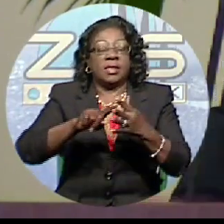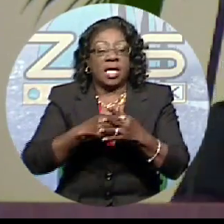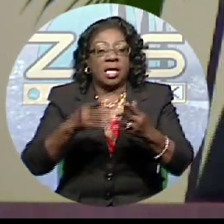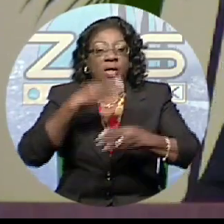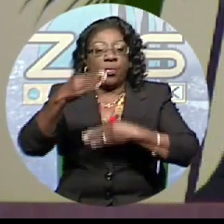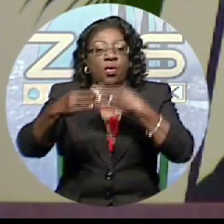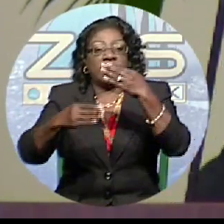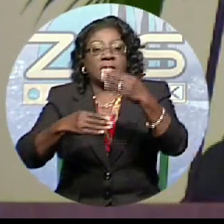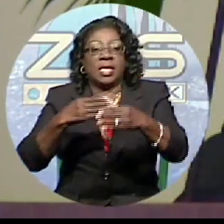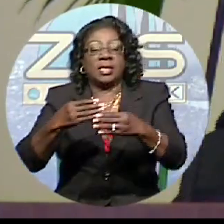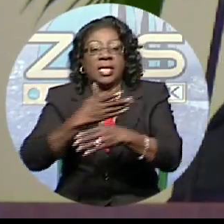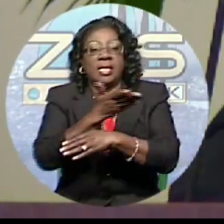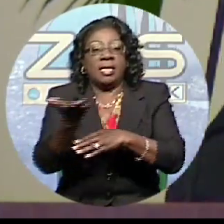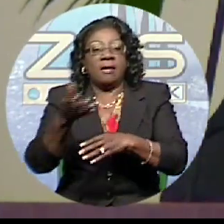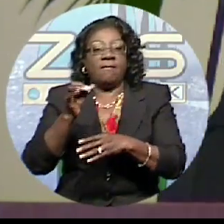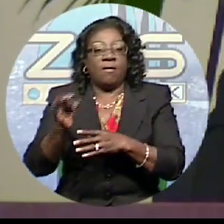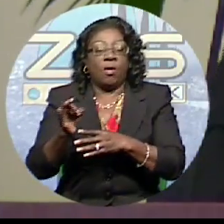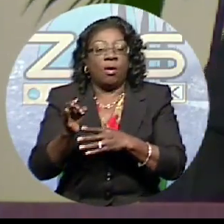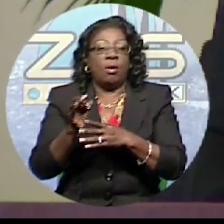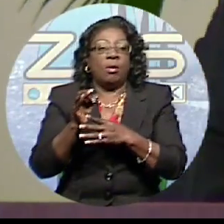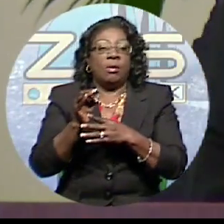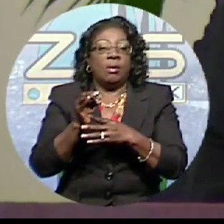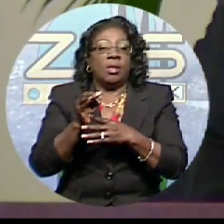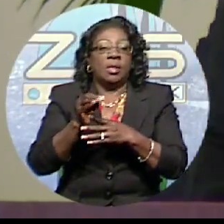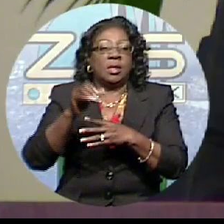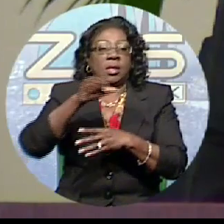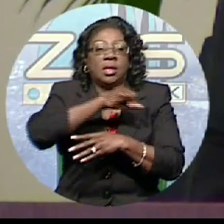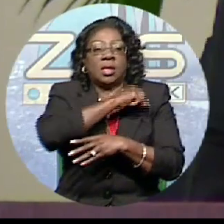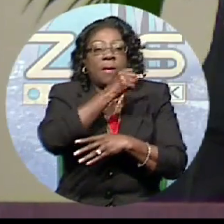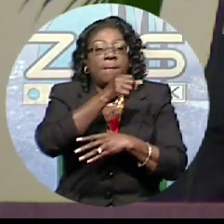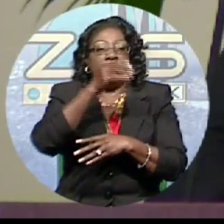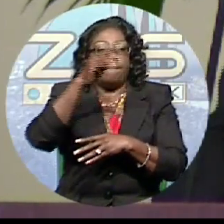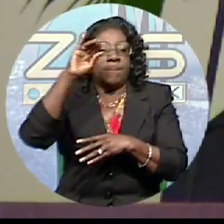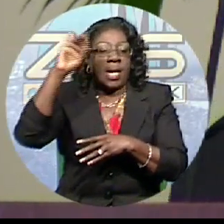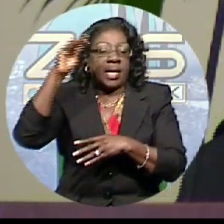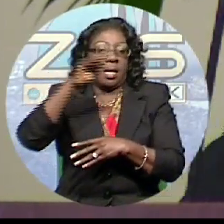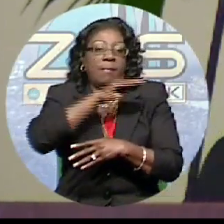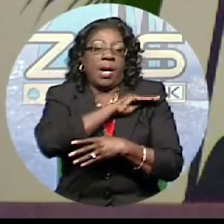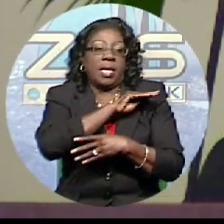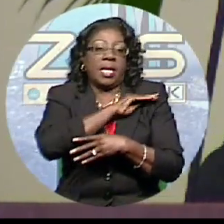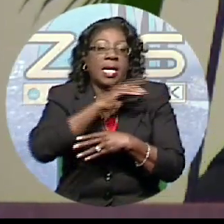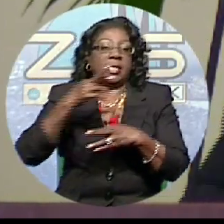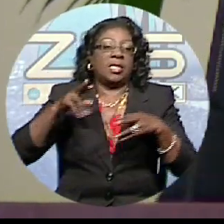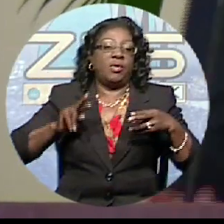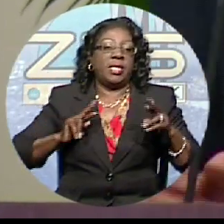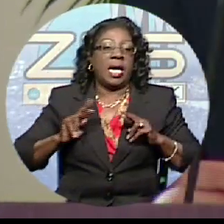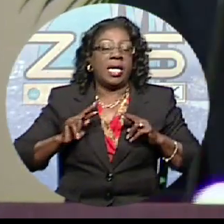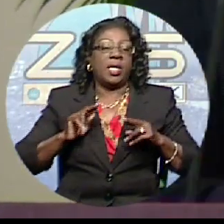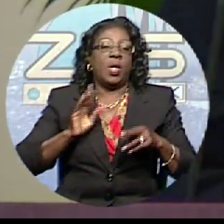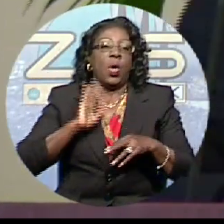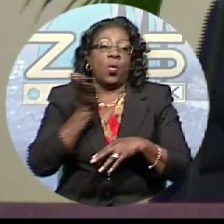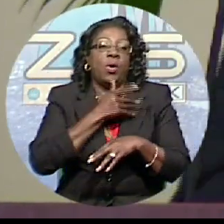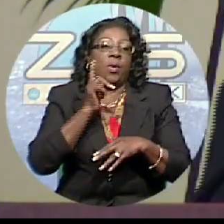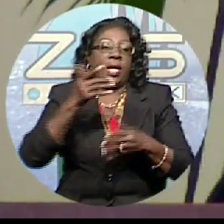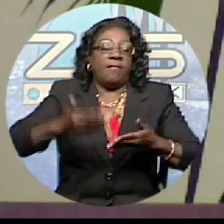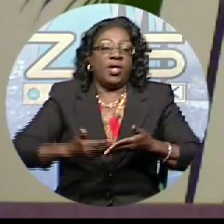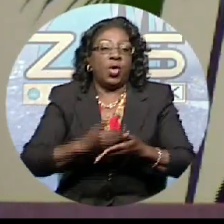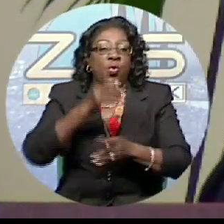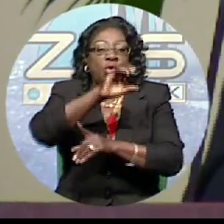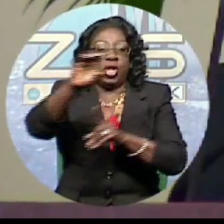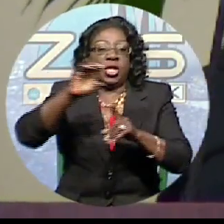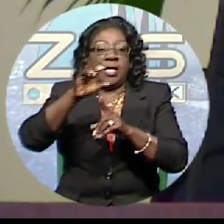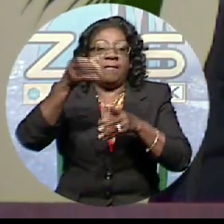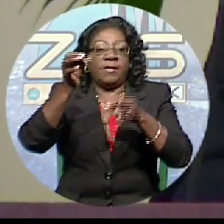process. And therefore, Sir Michael Barnett, as he retires, we will have a new Chief Justice in place imminently.